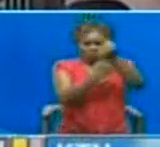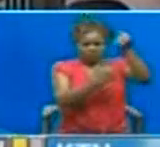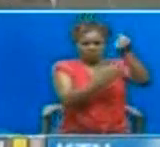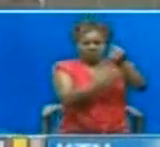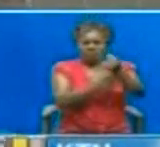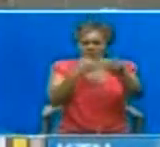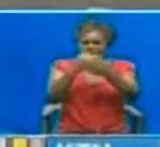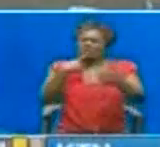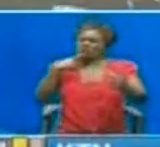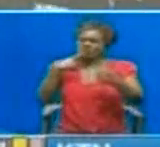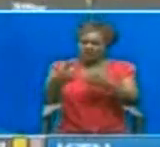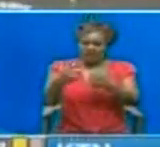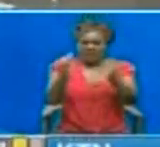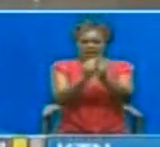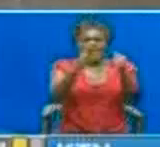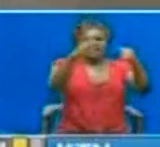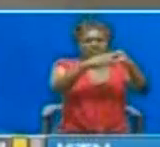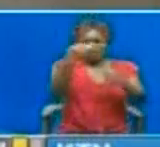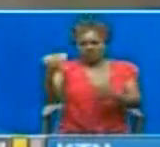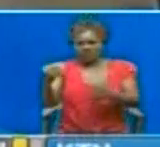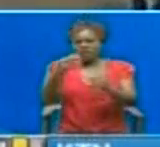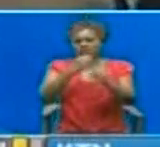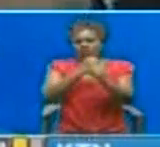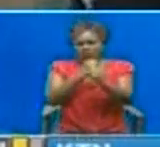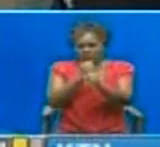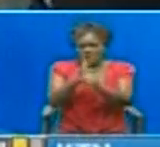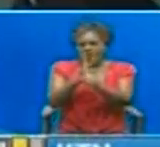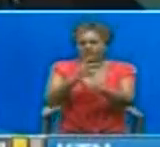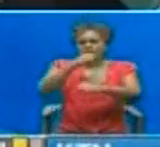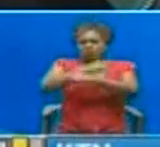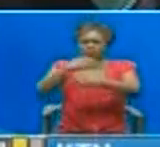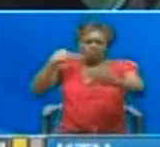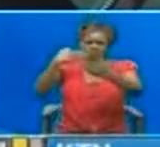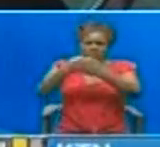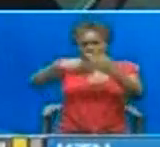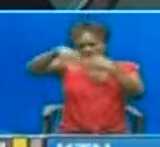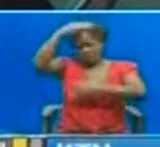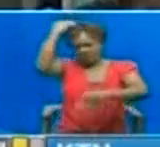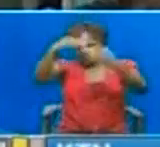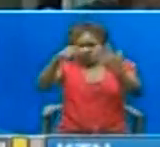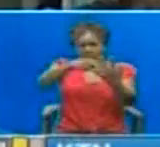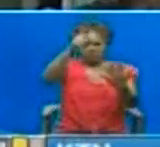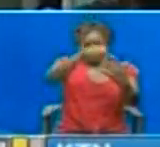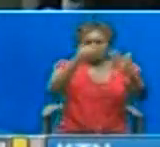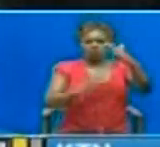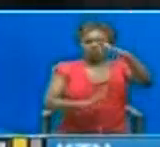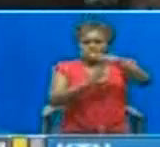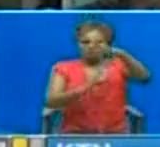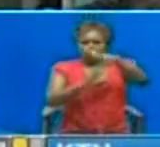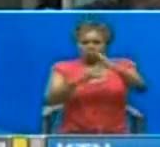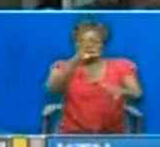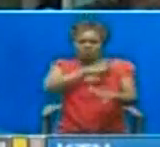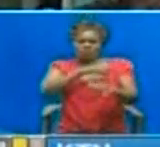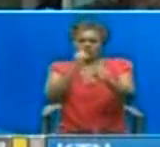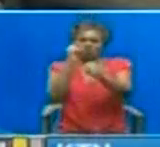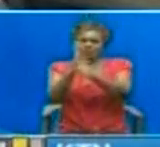of about 119 students through secondary school to university level. These are selected from the top performing beneficiaries of the